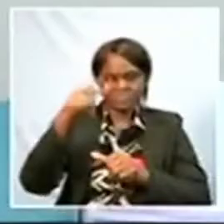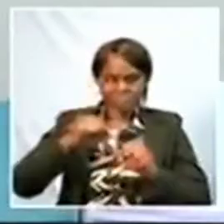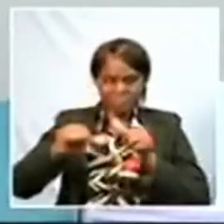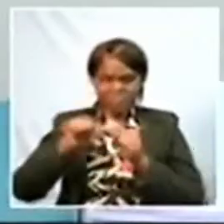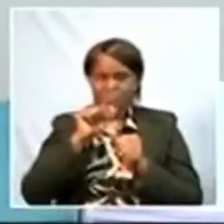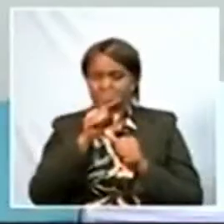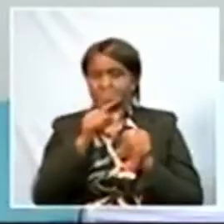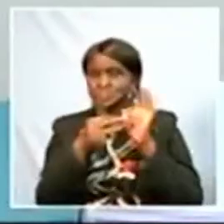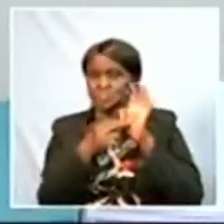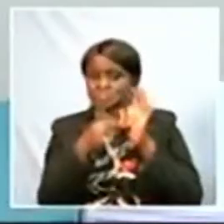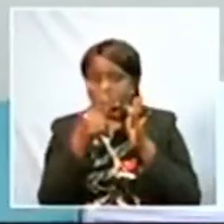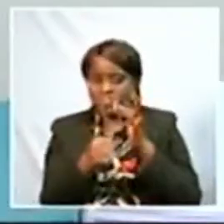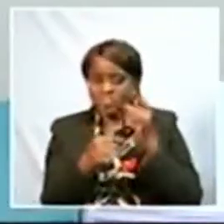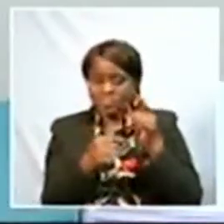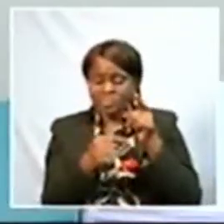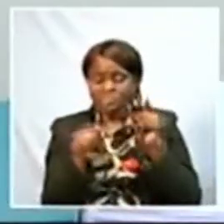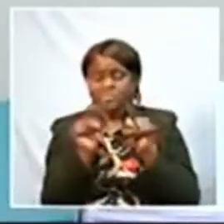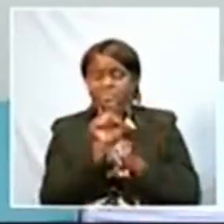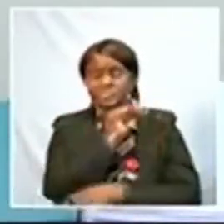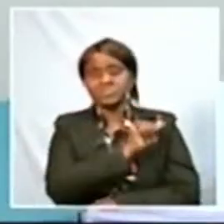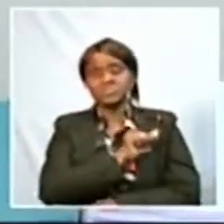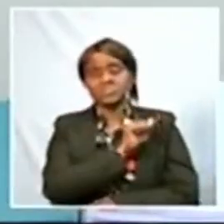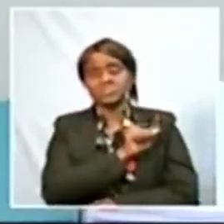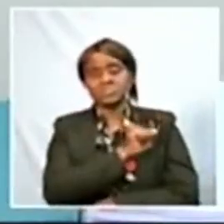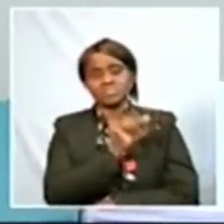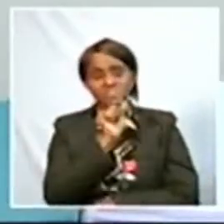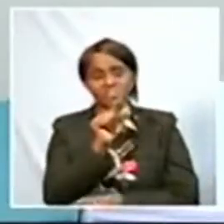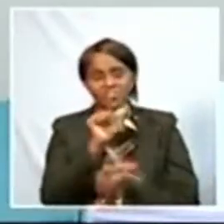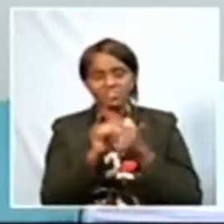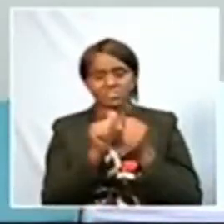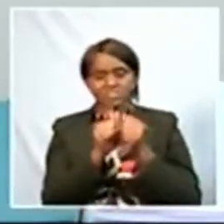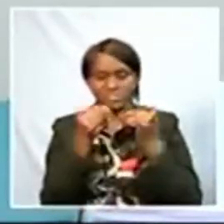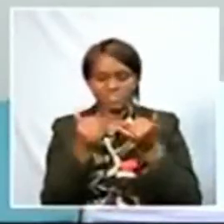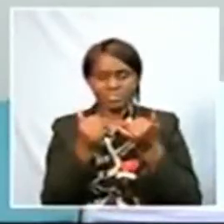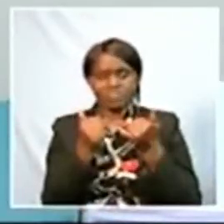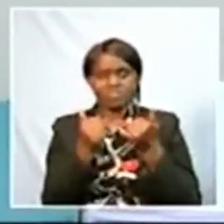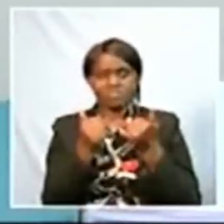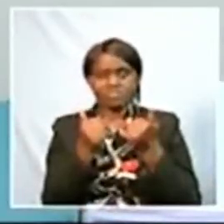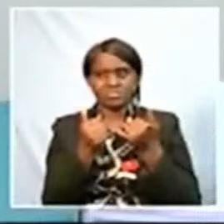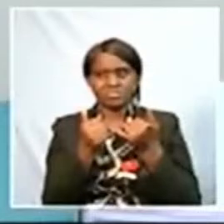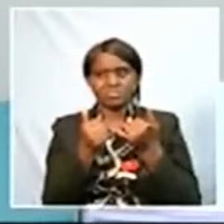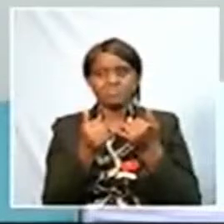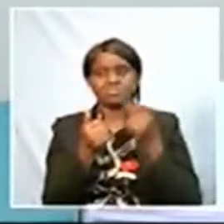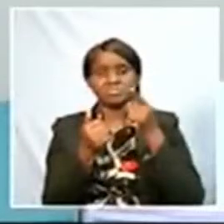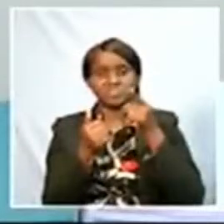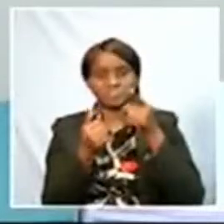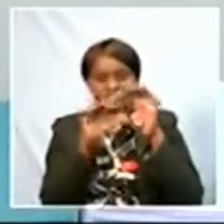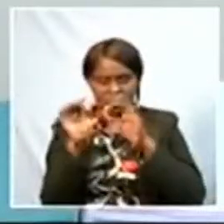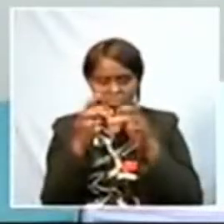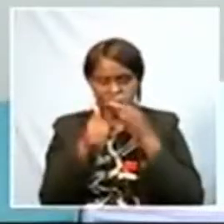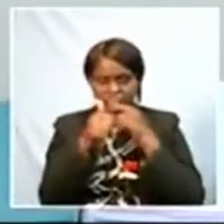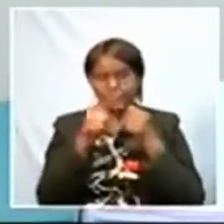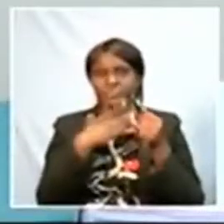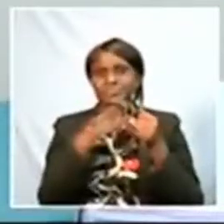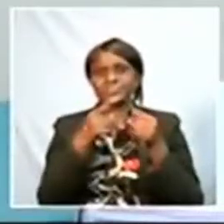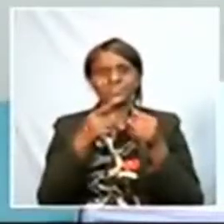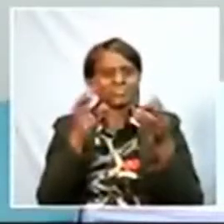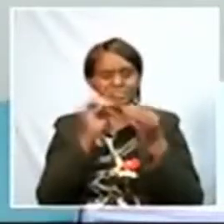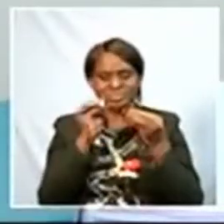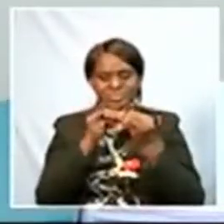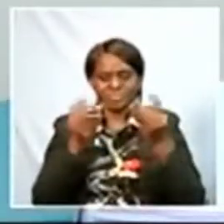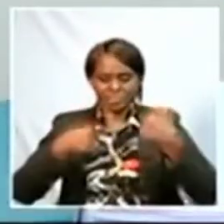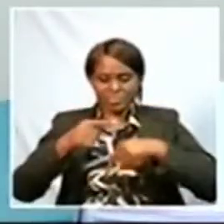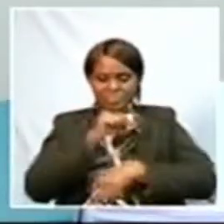of that attitude? The implication is that now you do what you like most as local